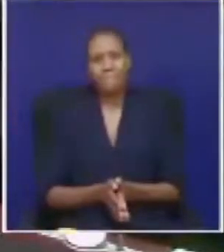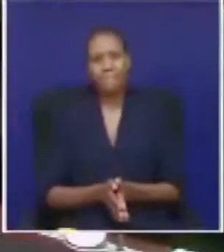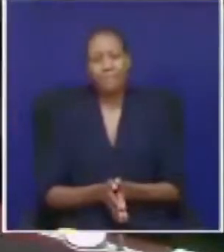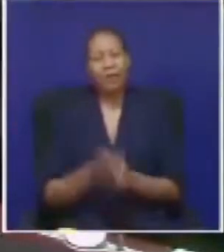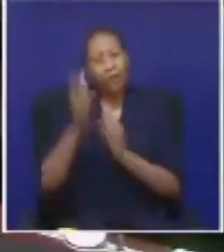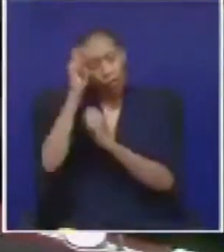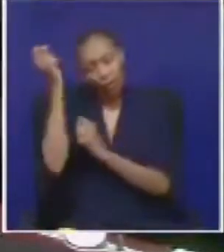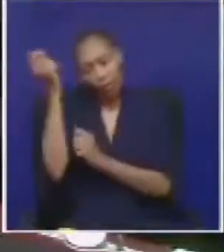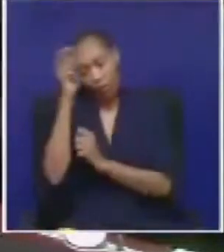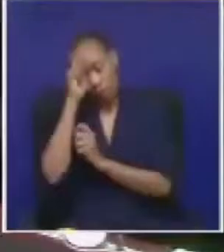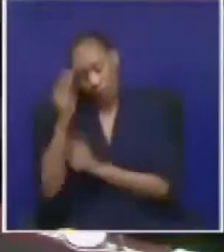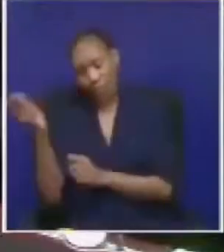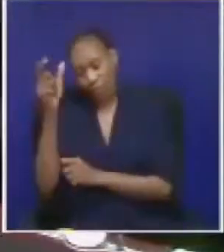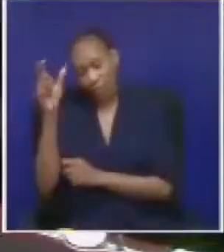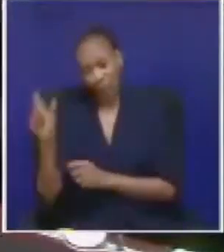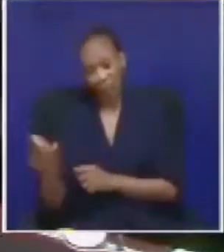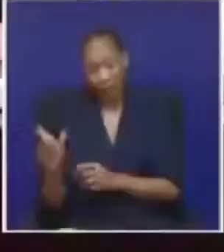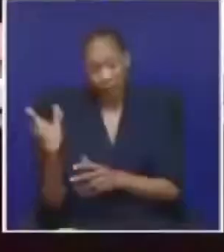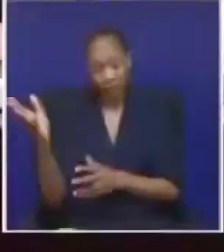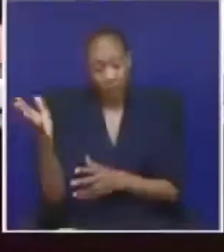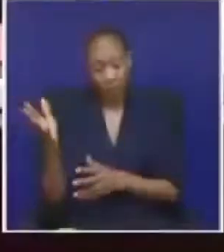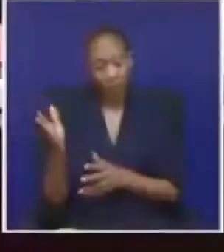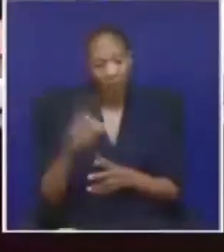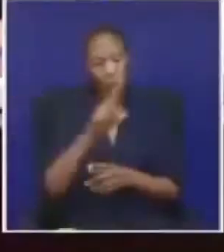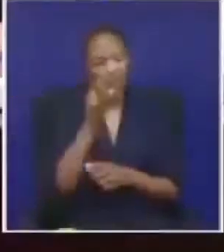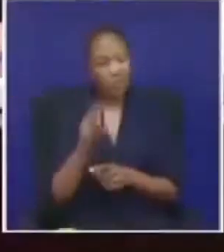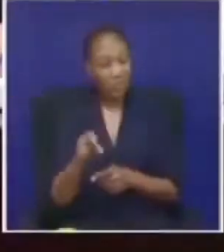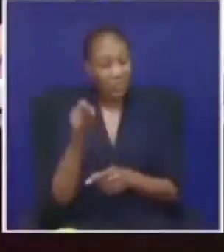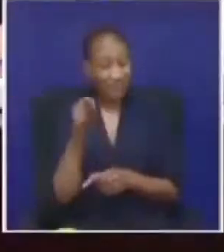Honorable Speaker, the question posed by Honorable